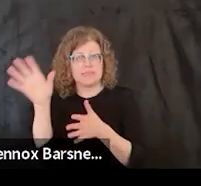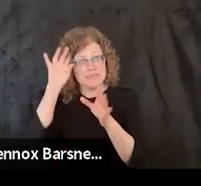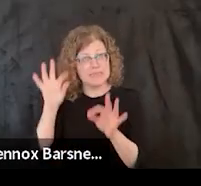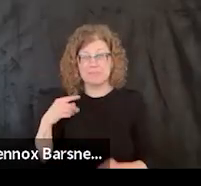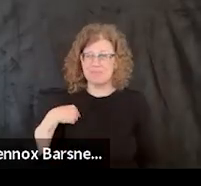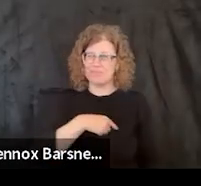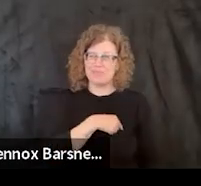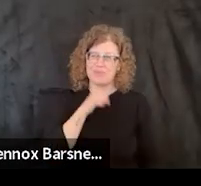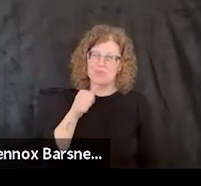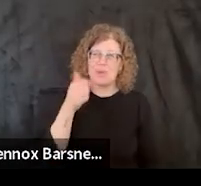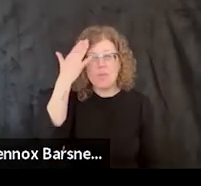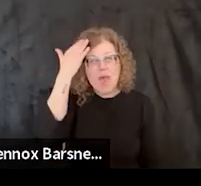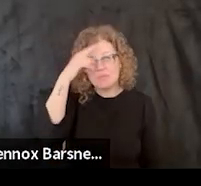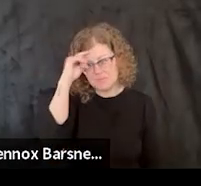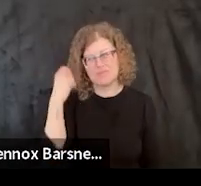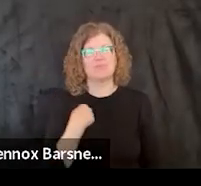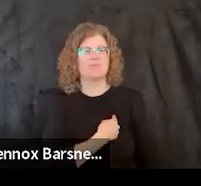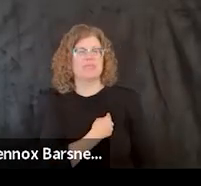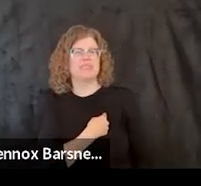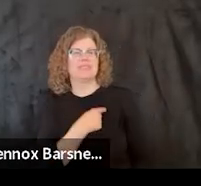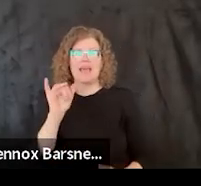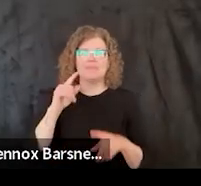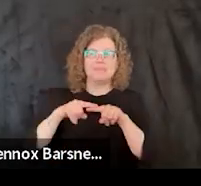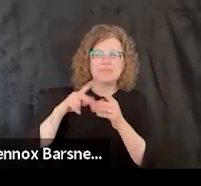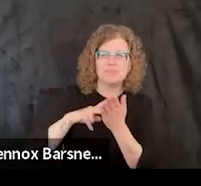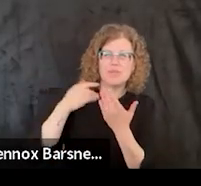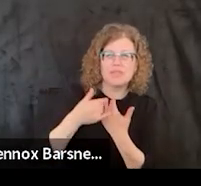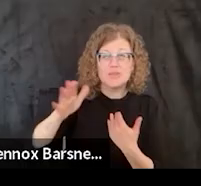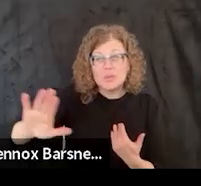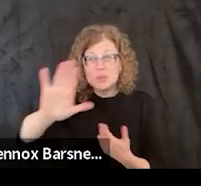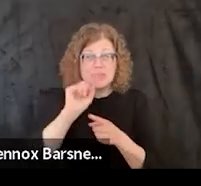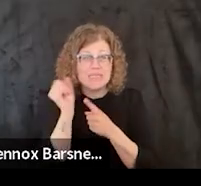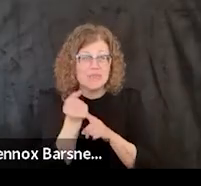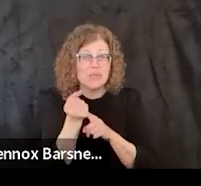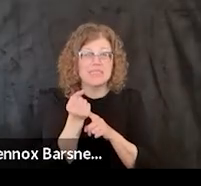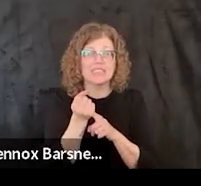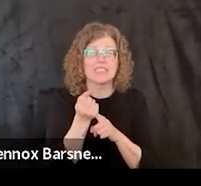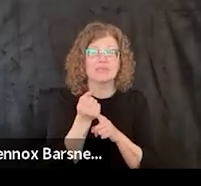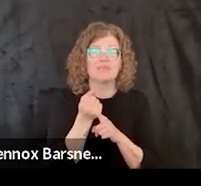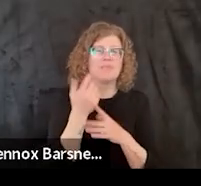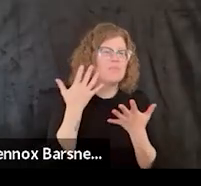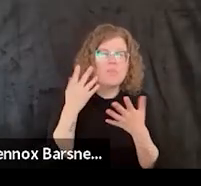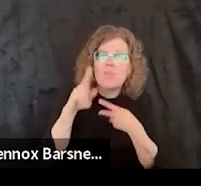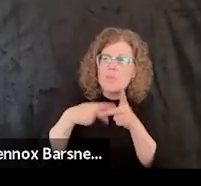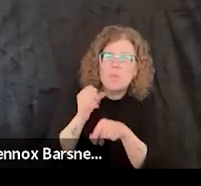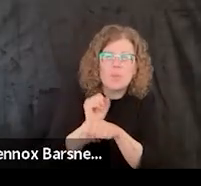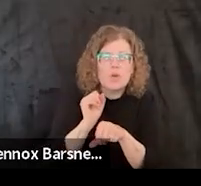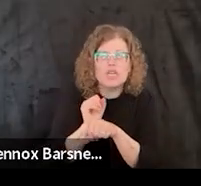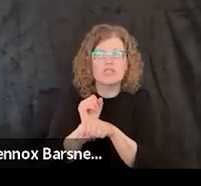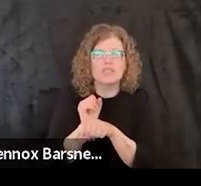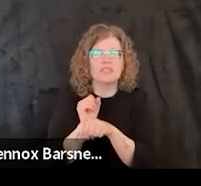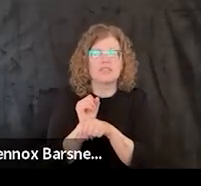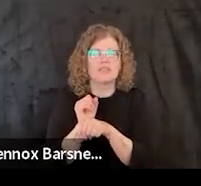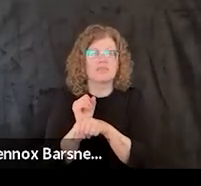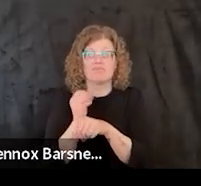greatly depending on the project, your circumstances, the type of work being done, the scope, the